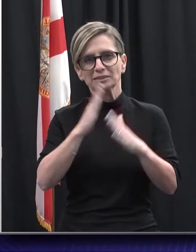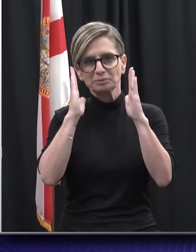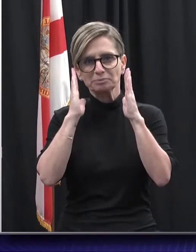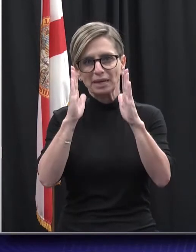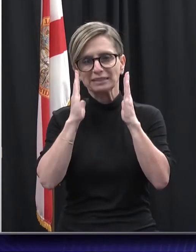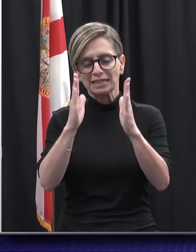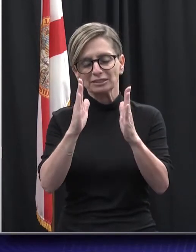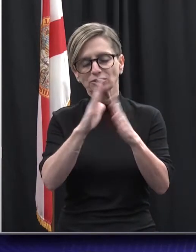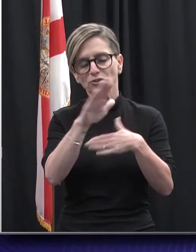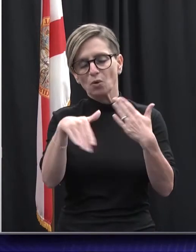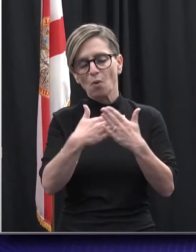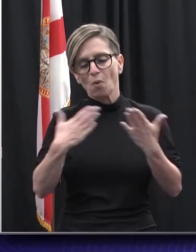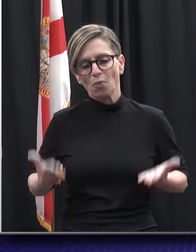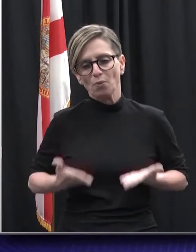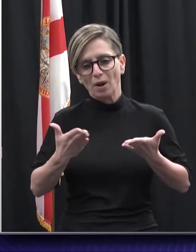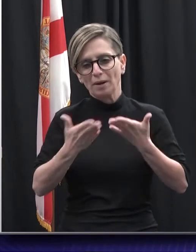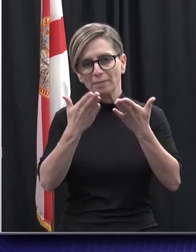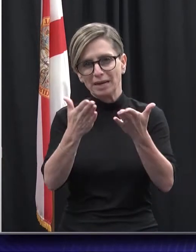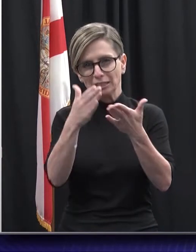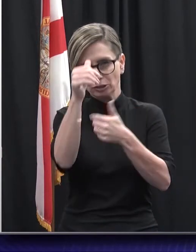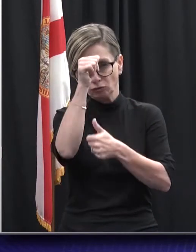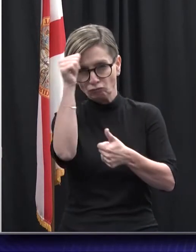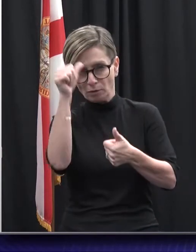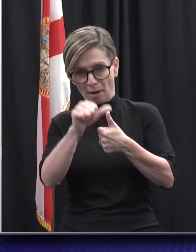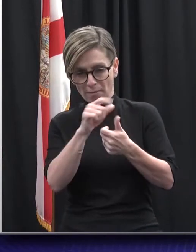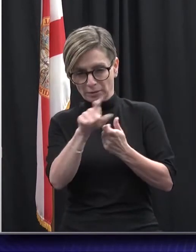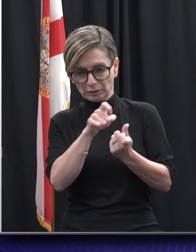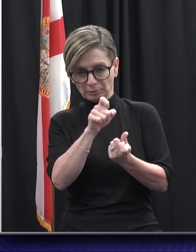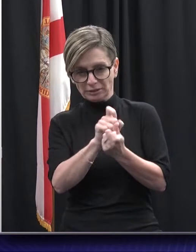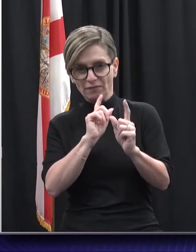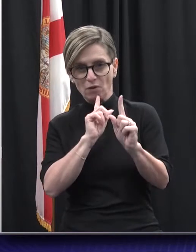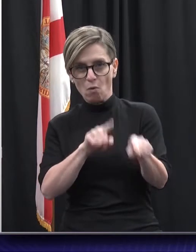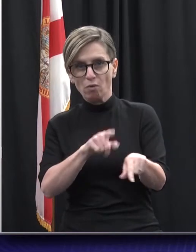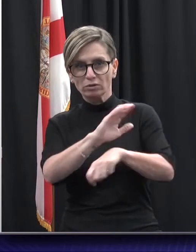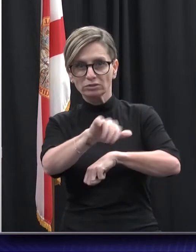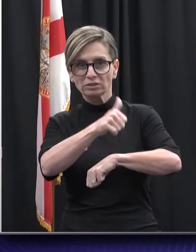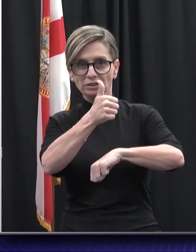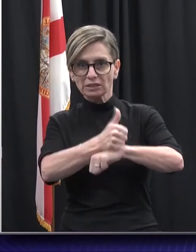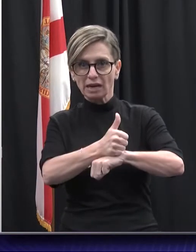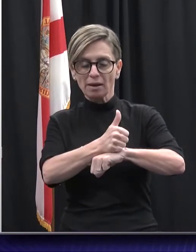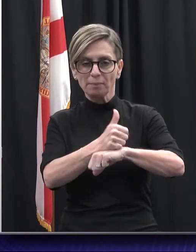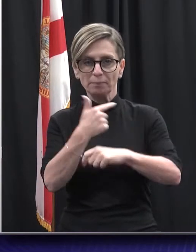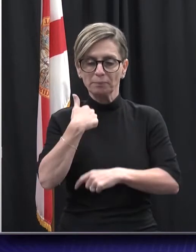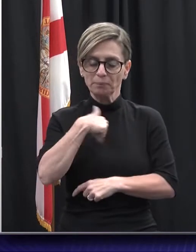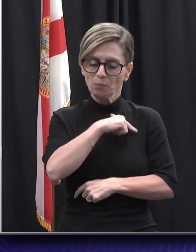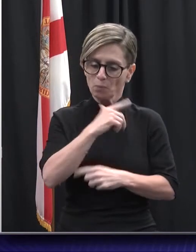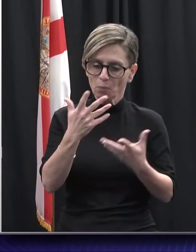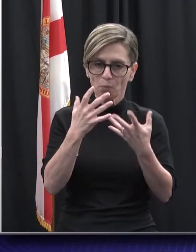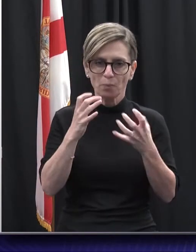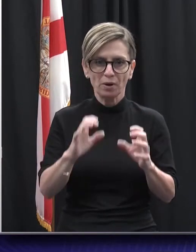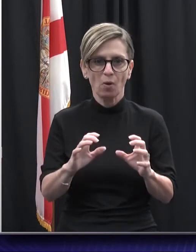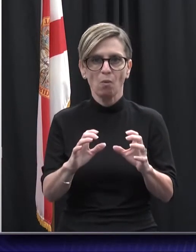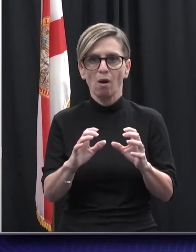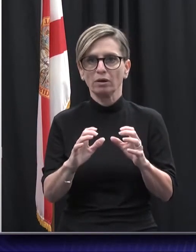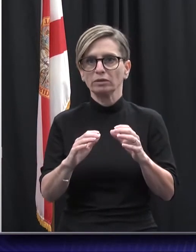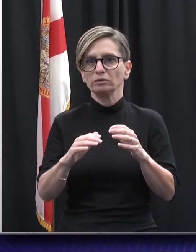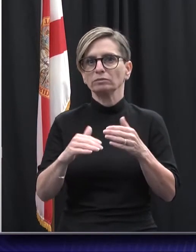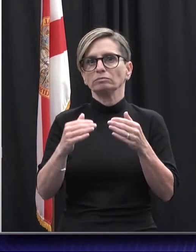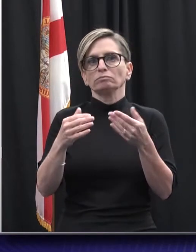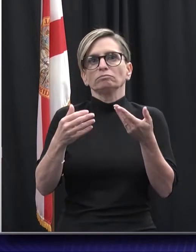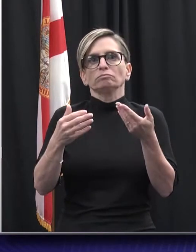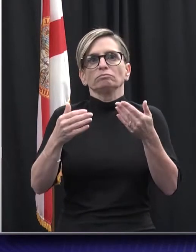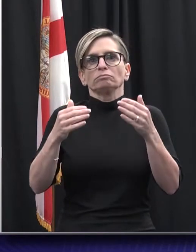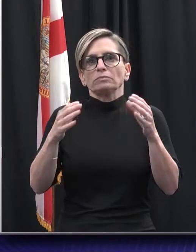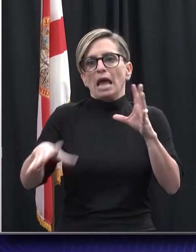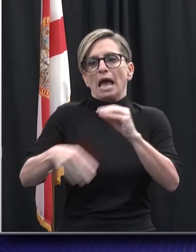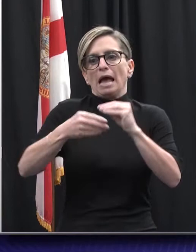to the recommendations, be mindful of the orders that we have. We don't want to have to go further. We want you to all abide by the recommendations that we're putting